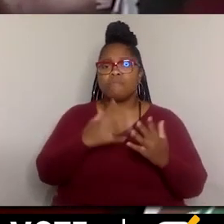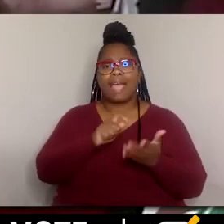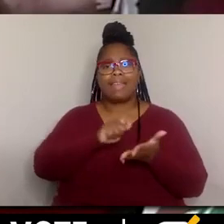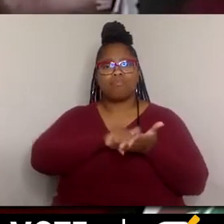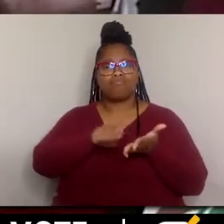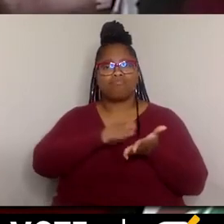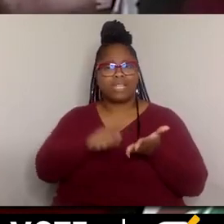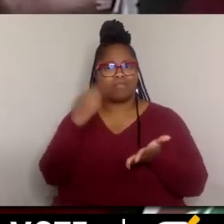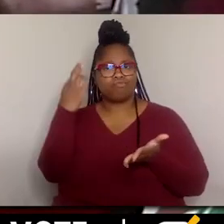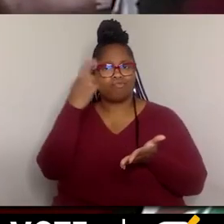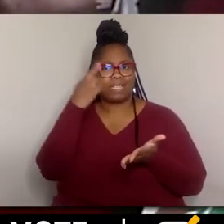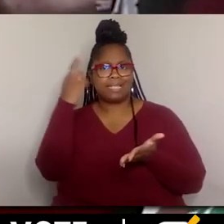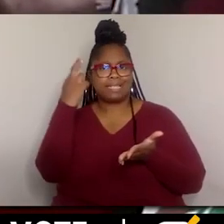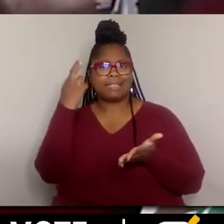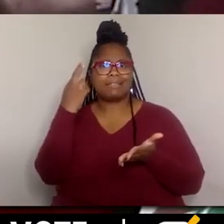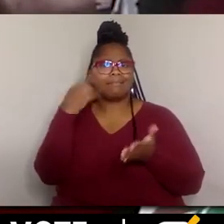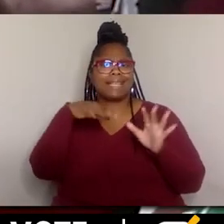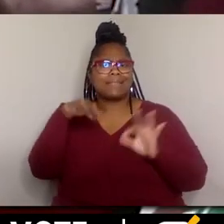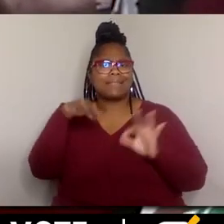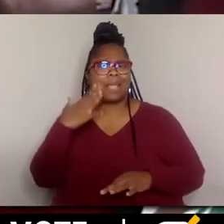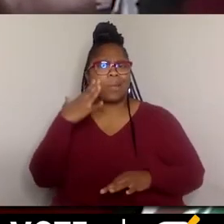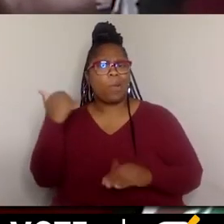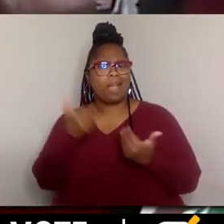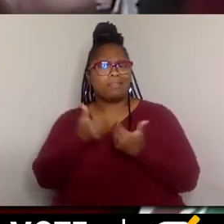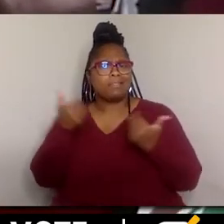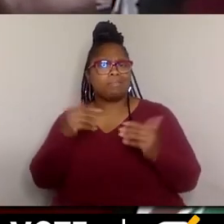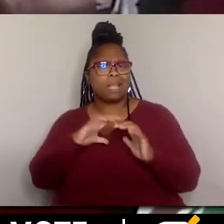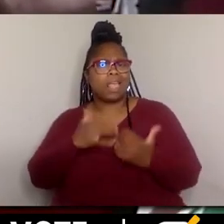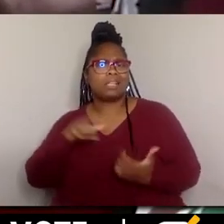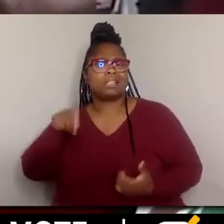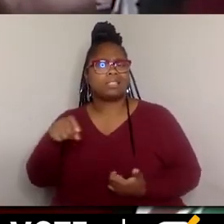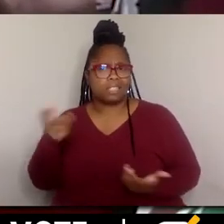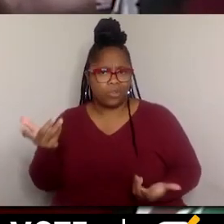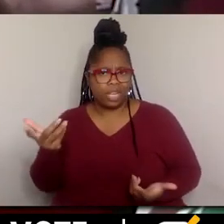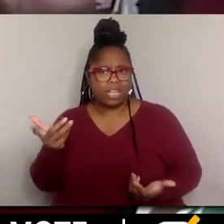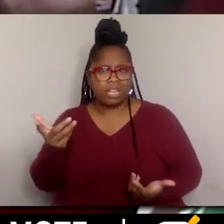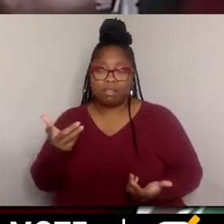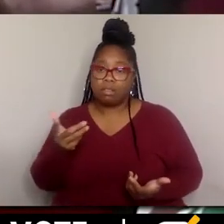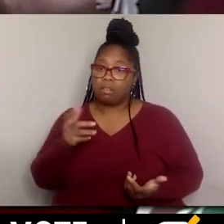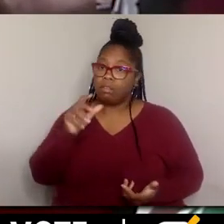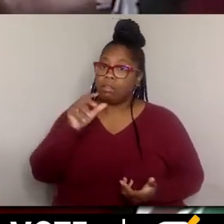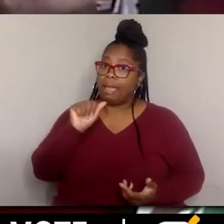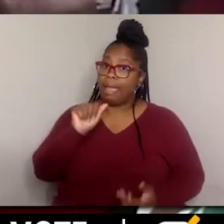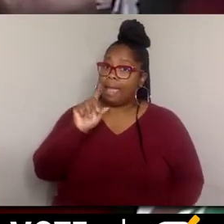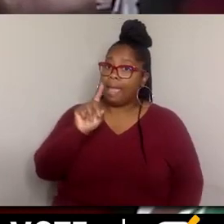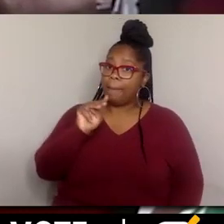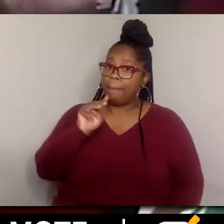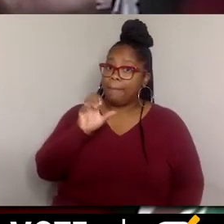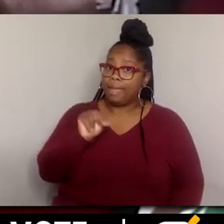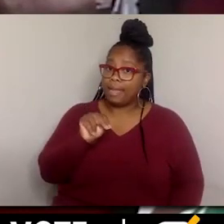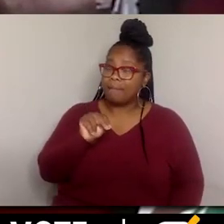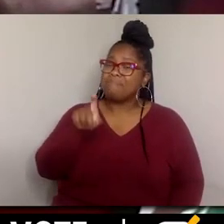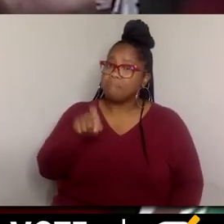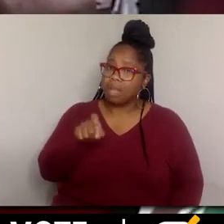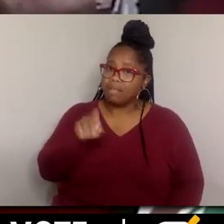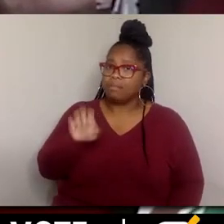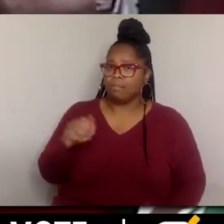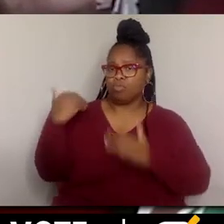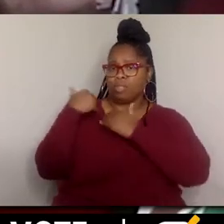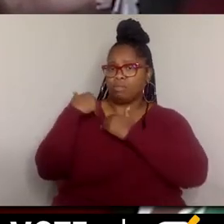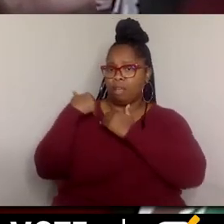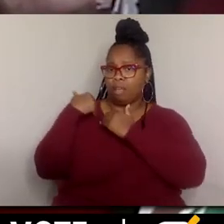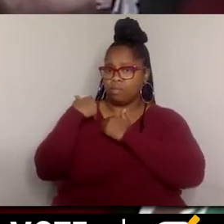rationale for why the split class is necessary. And the site administrator needs to be held accountable